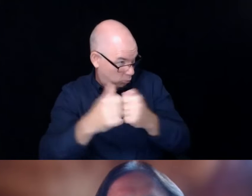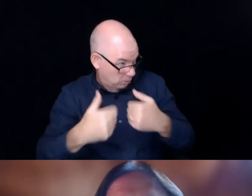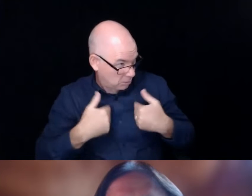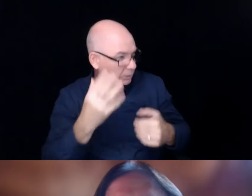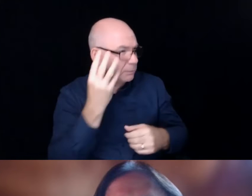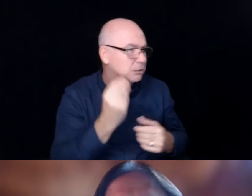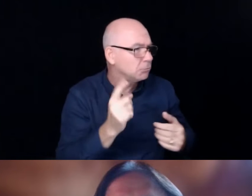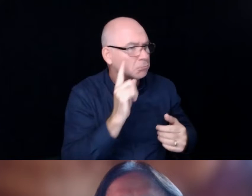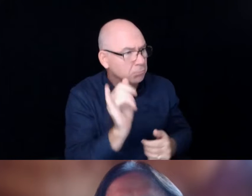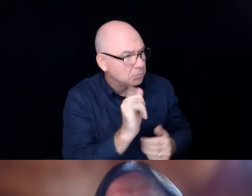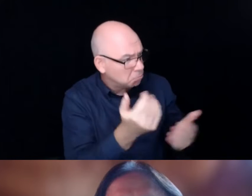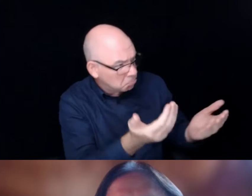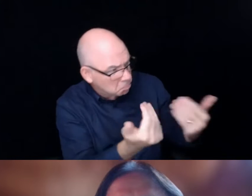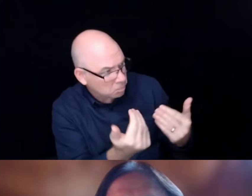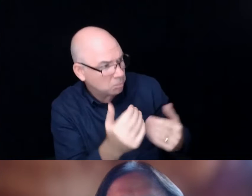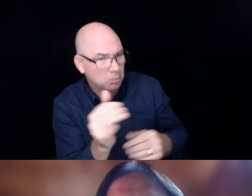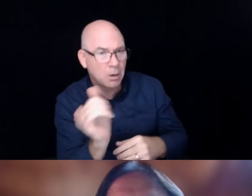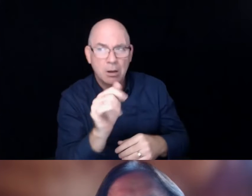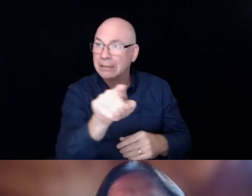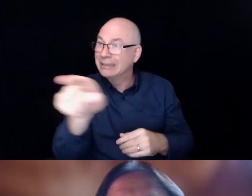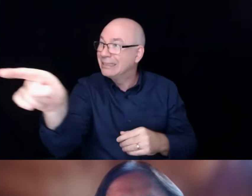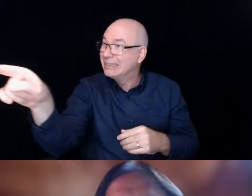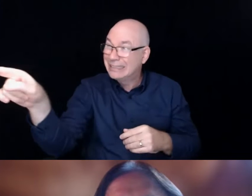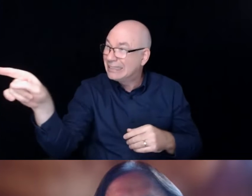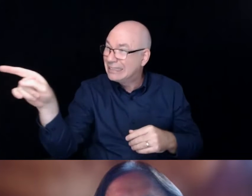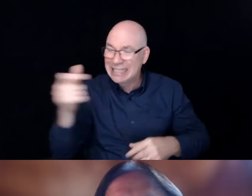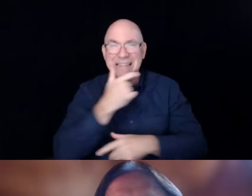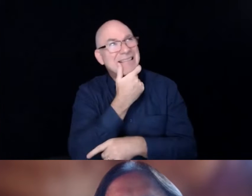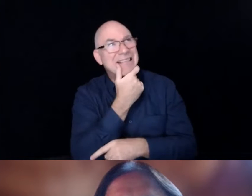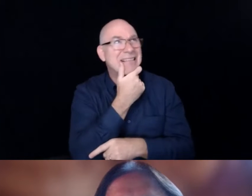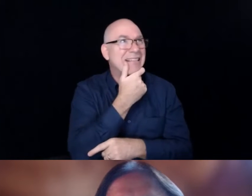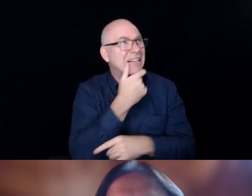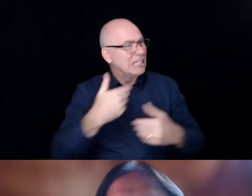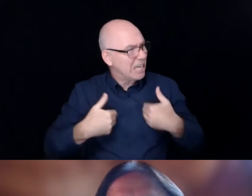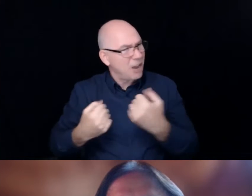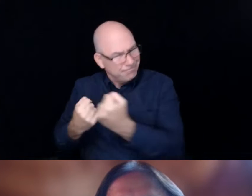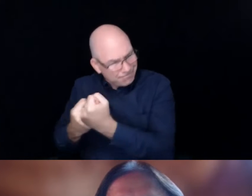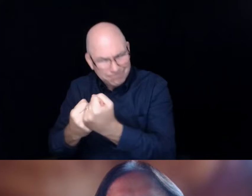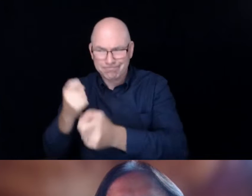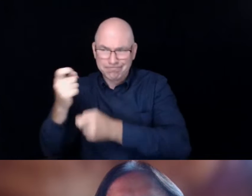perhaps maybe you can convince others why it's important to partner with young people,